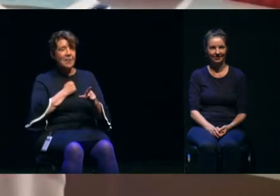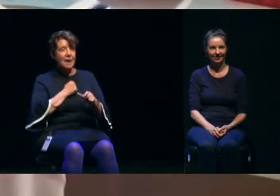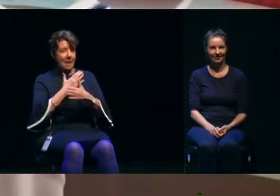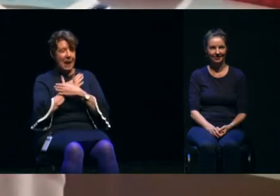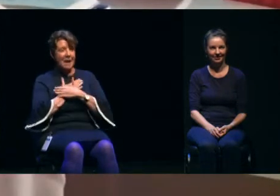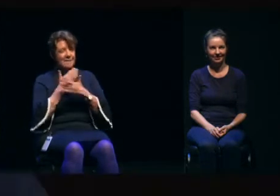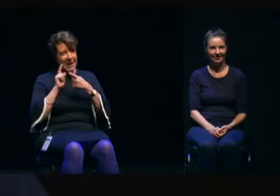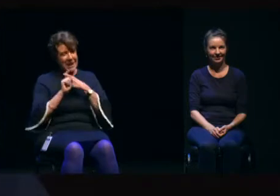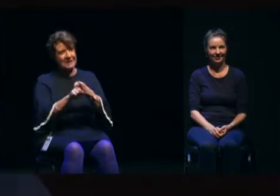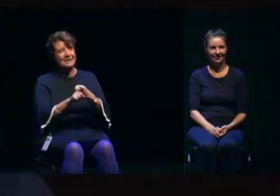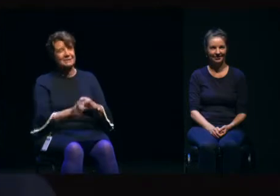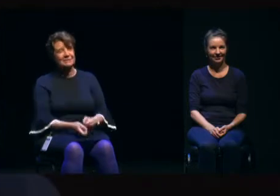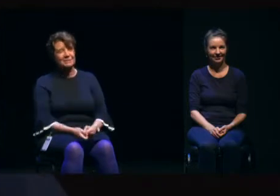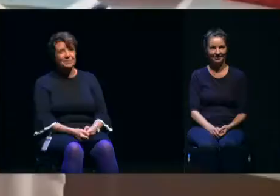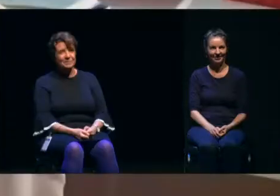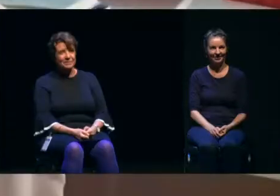lasts.